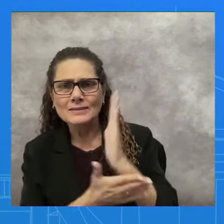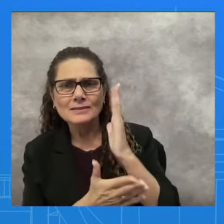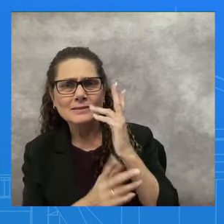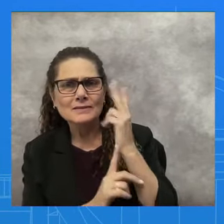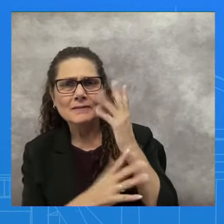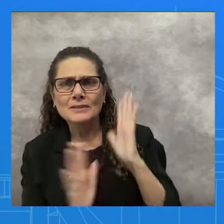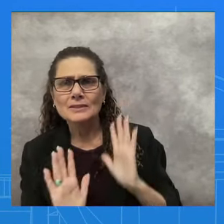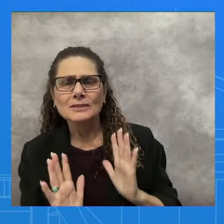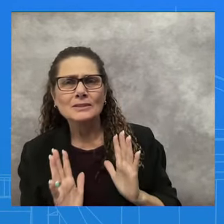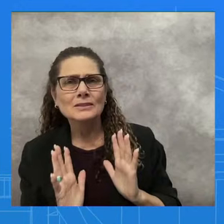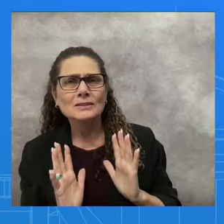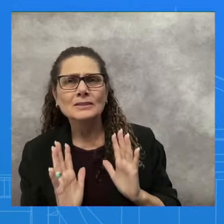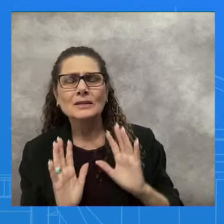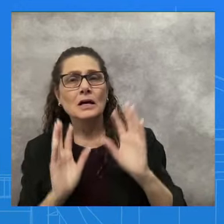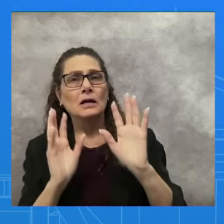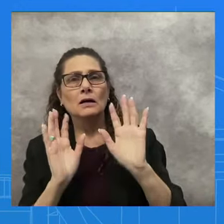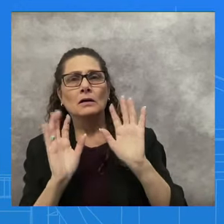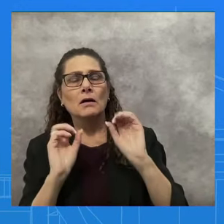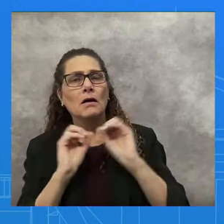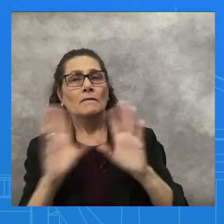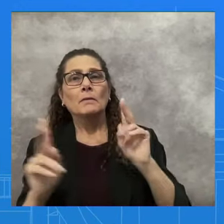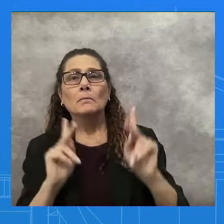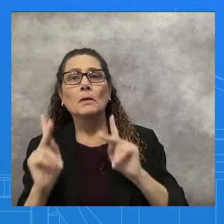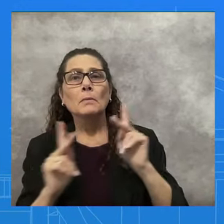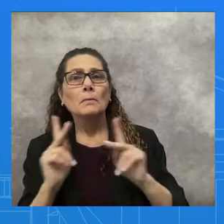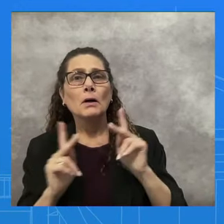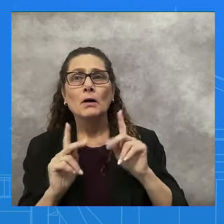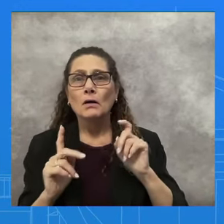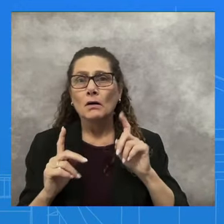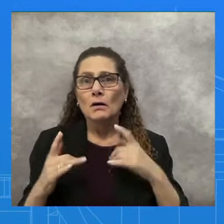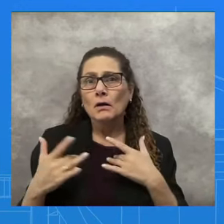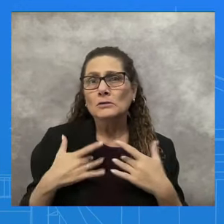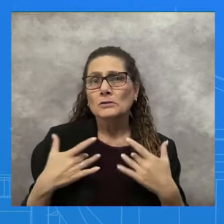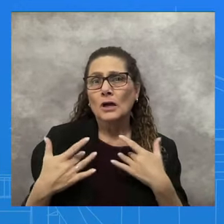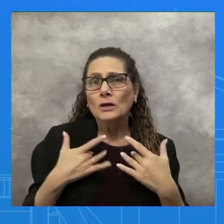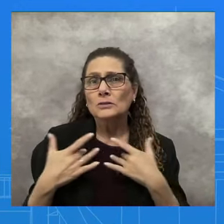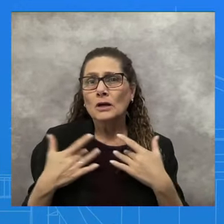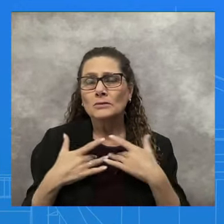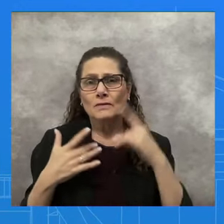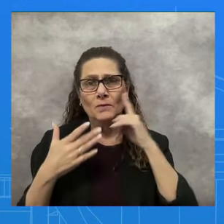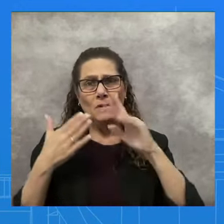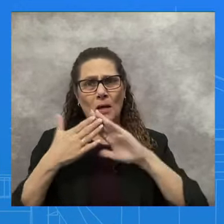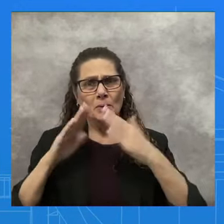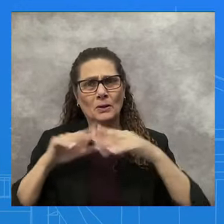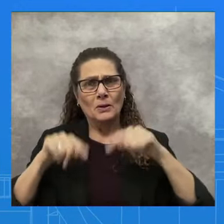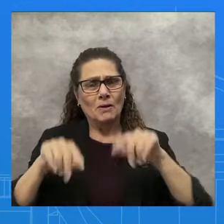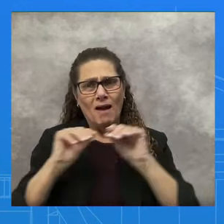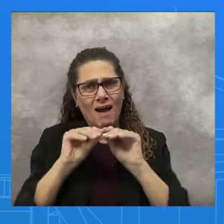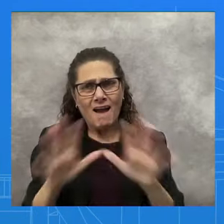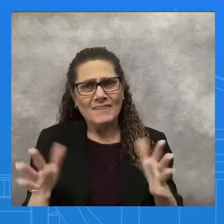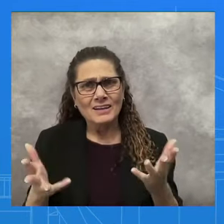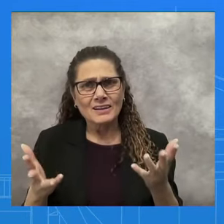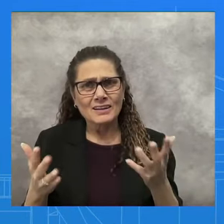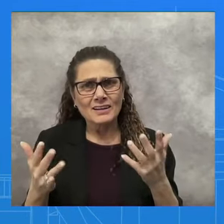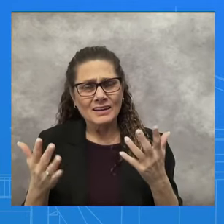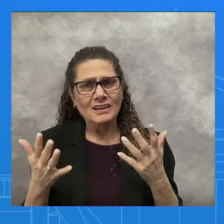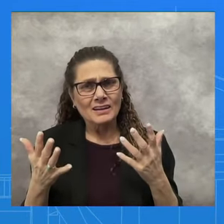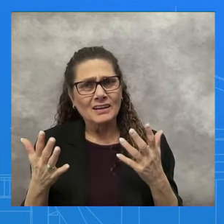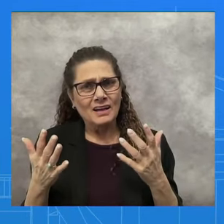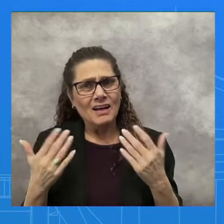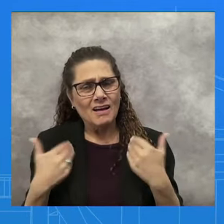what's happening in our communities. But we need to get them to take a step further, right? The gun lobbies cannot own